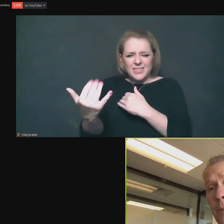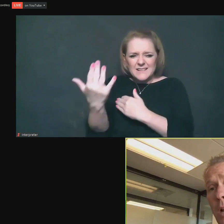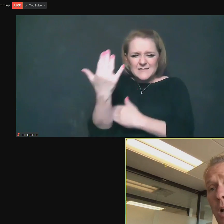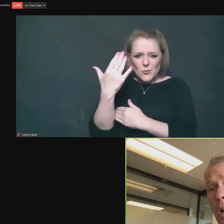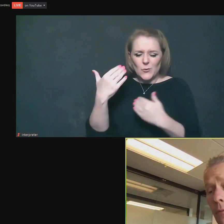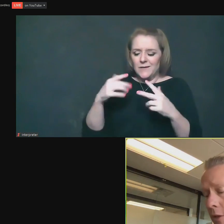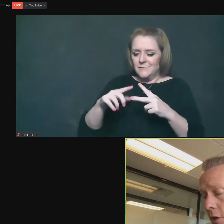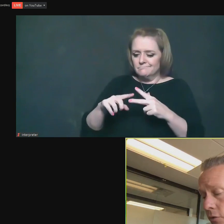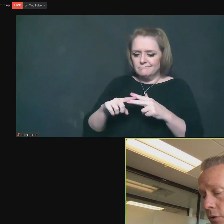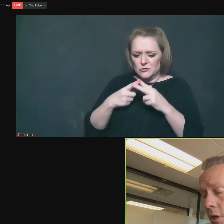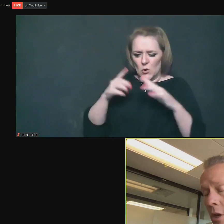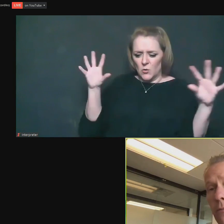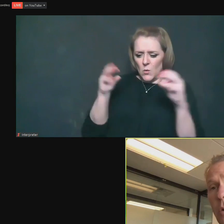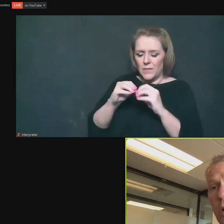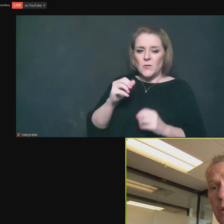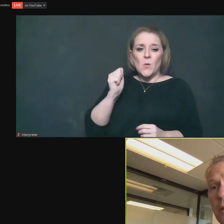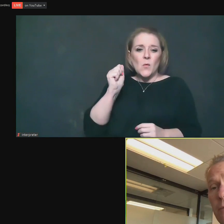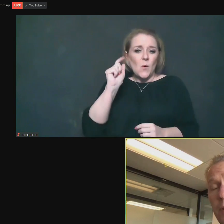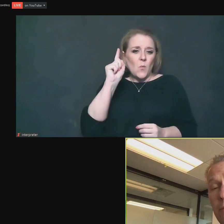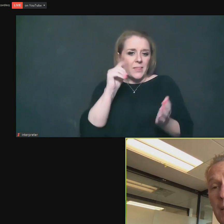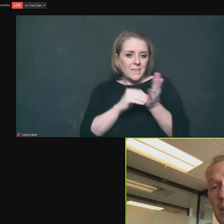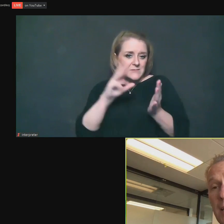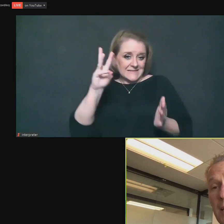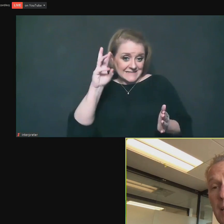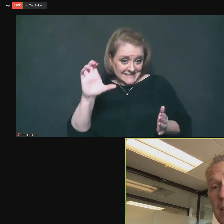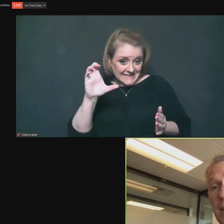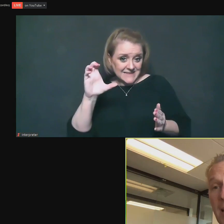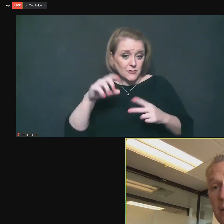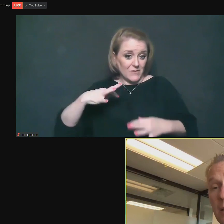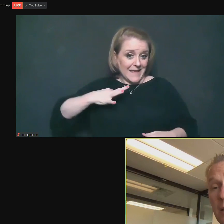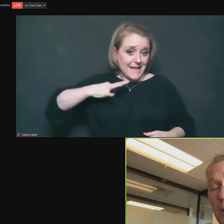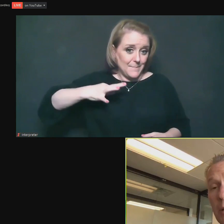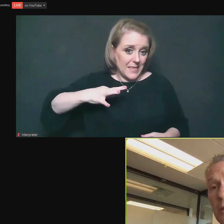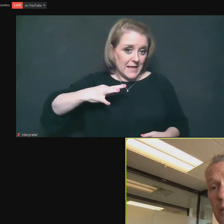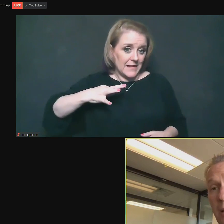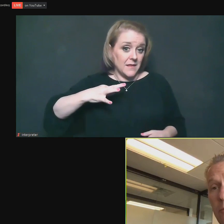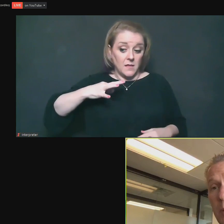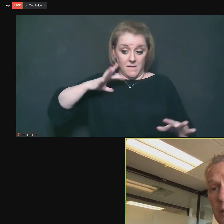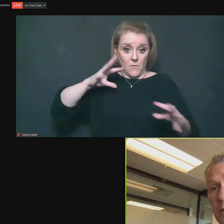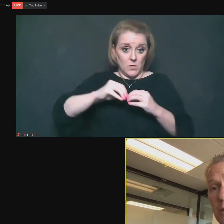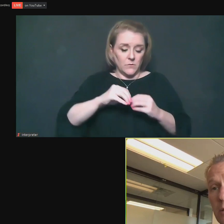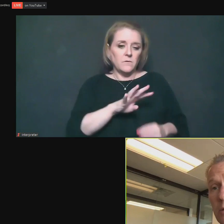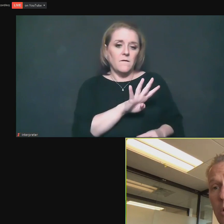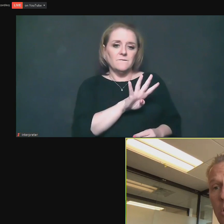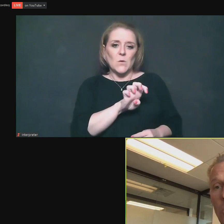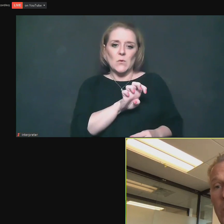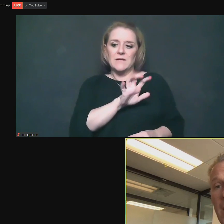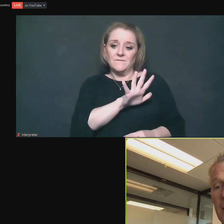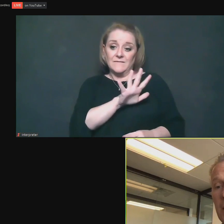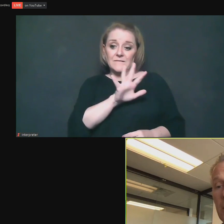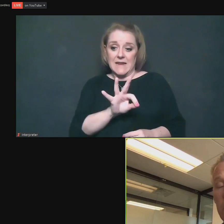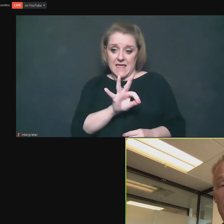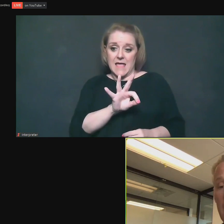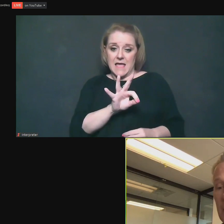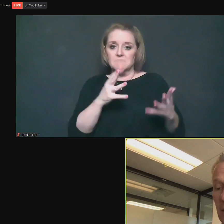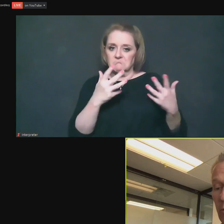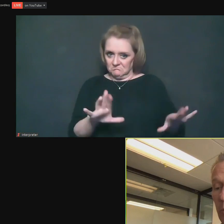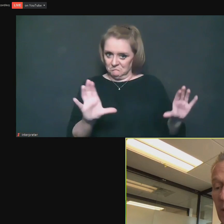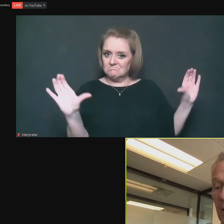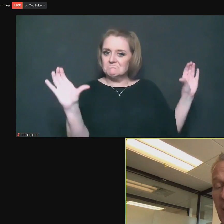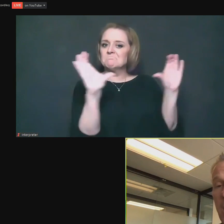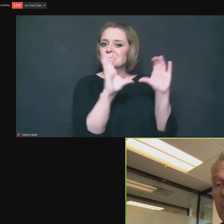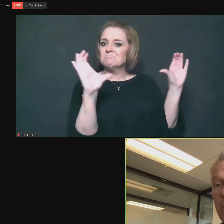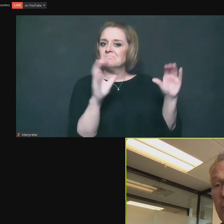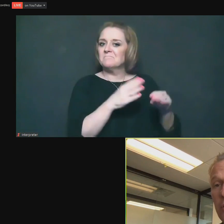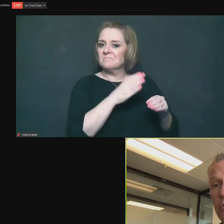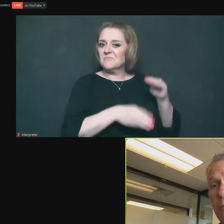started. Of those, 459 have been certified as Lubbock Safe businesses. we anticipate that there will